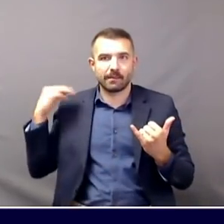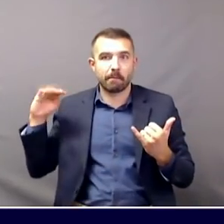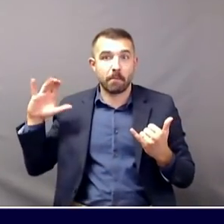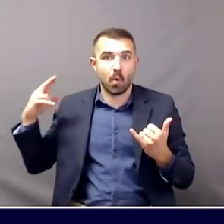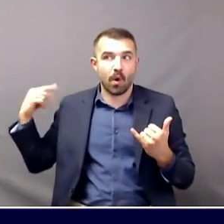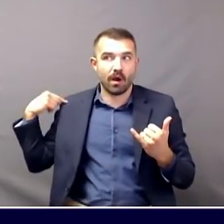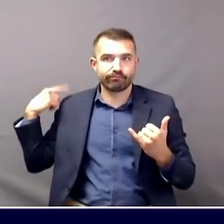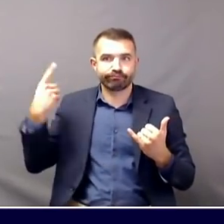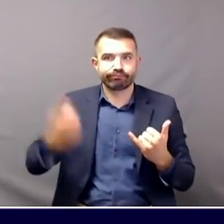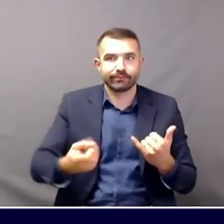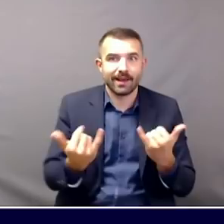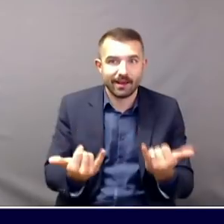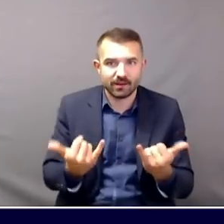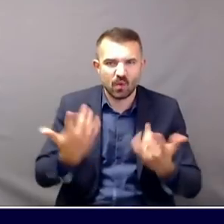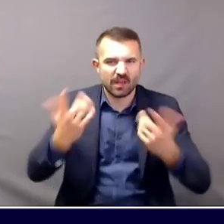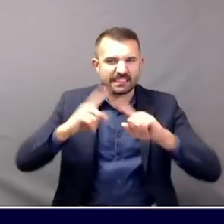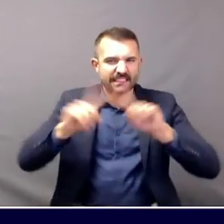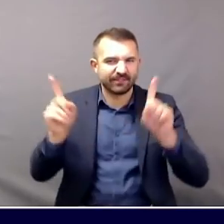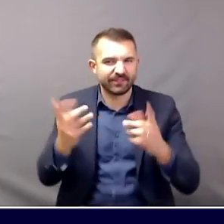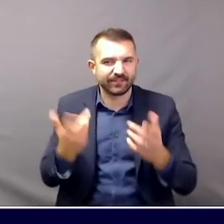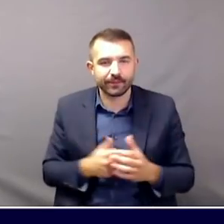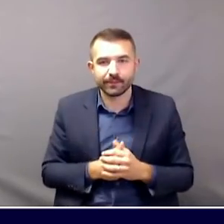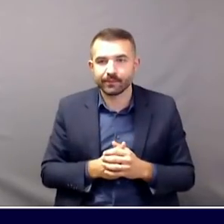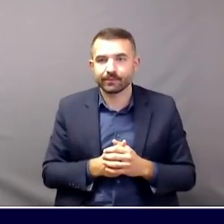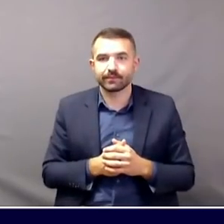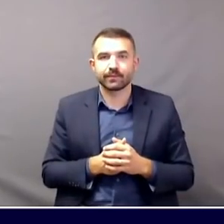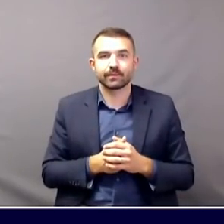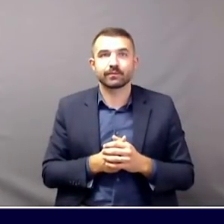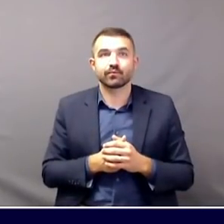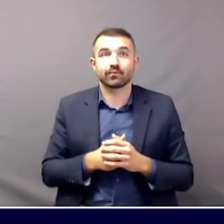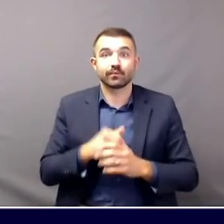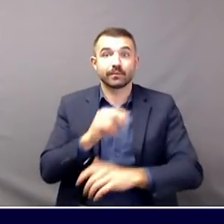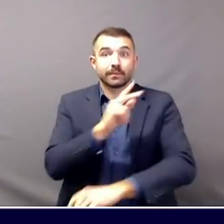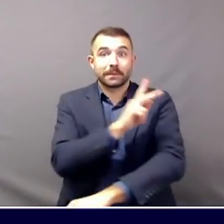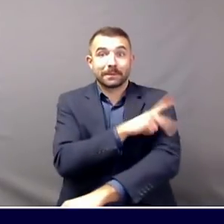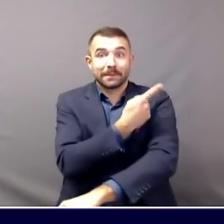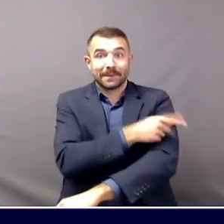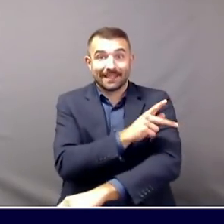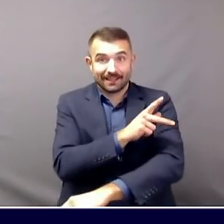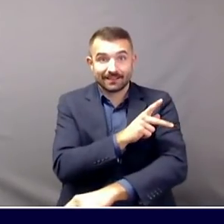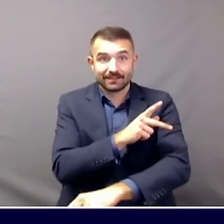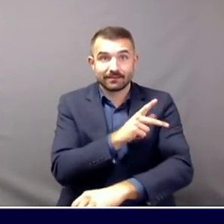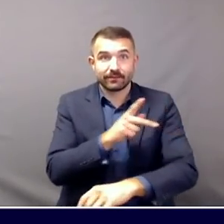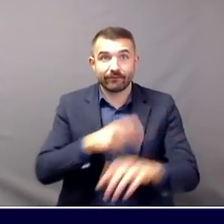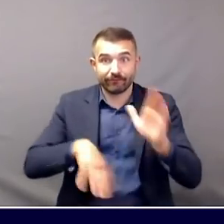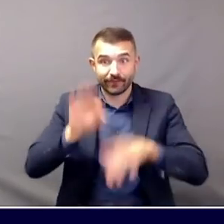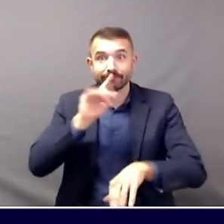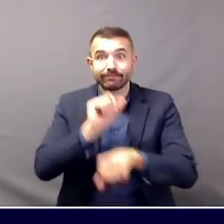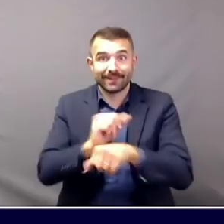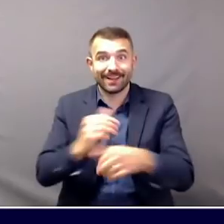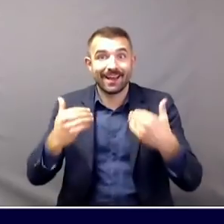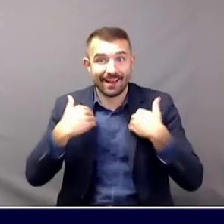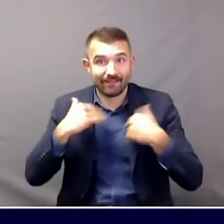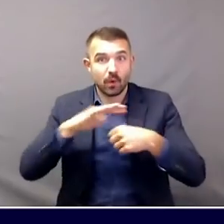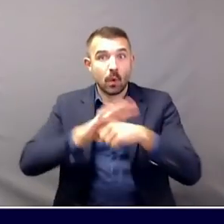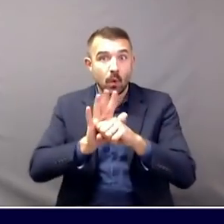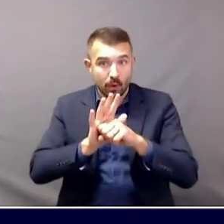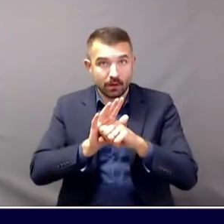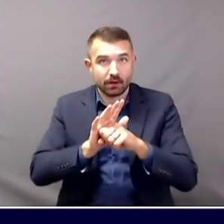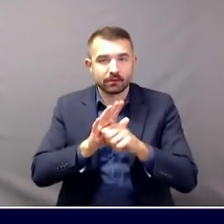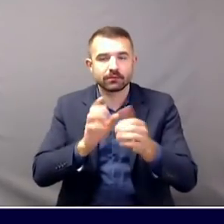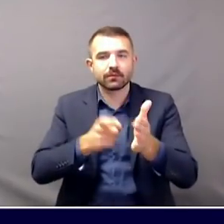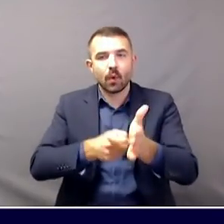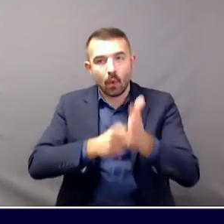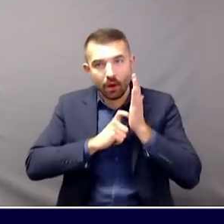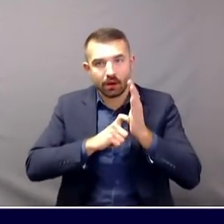that patients who are diagnosed with COVID right now need not be hospitalized and are not being